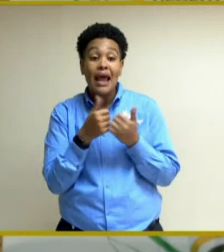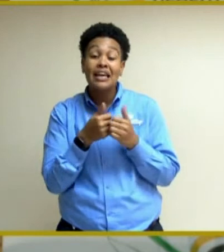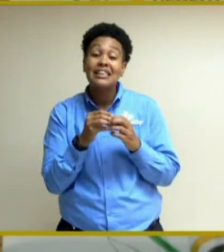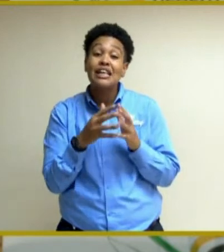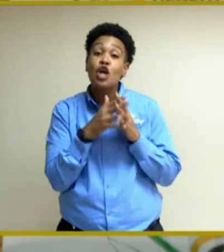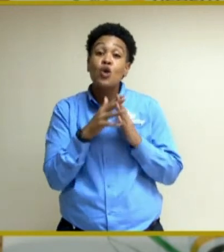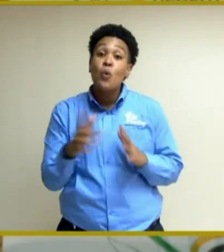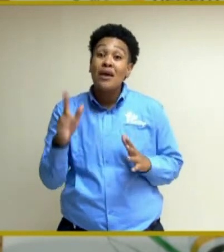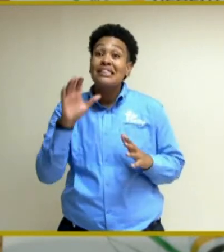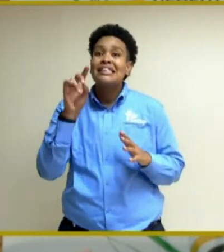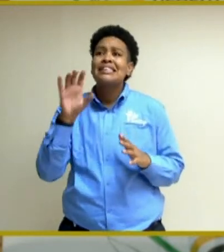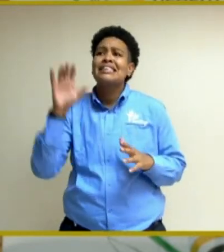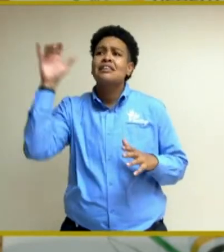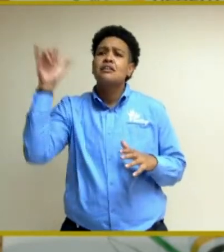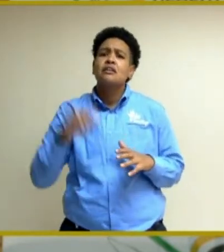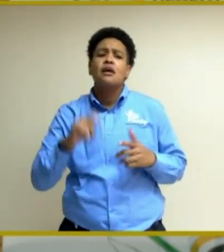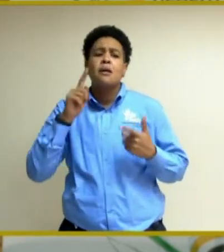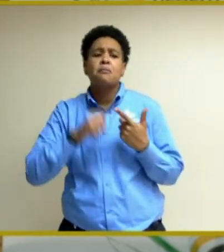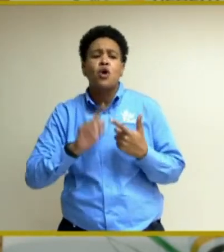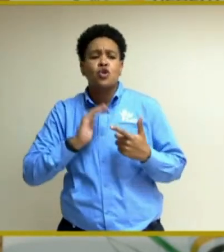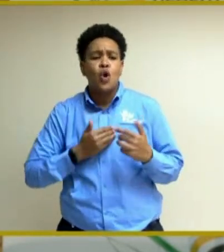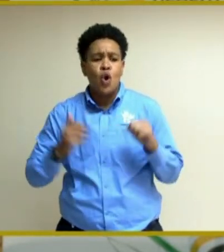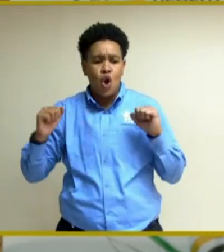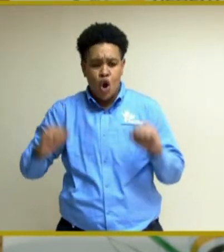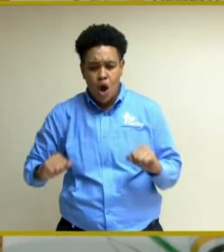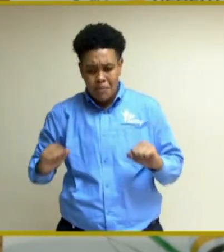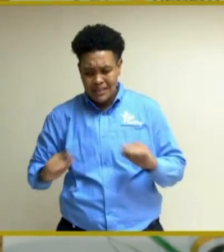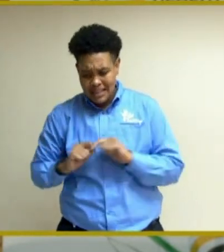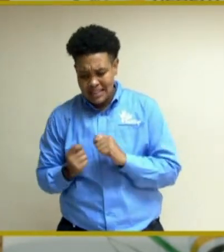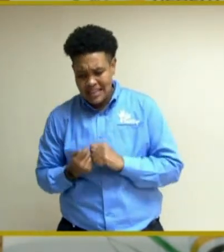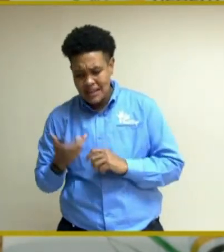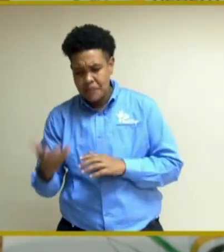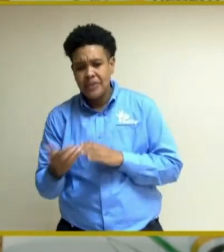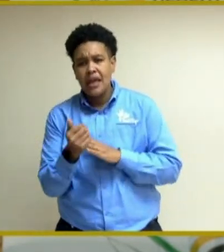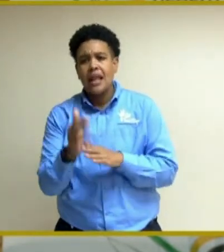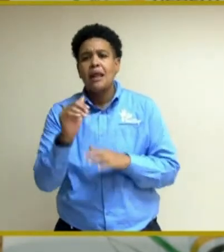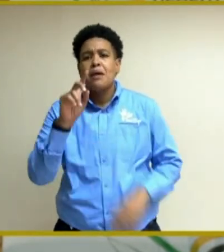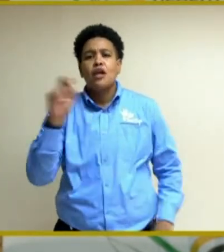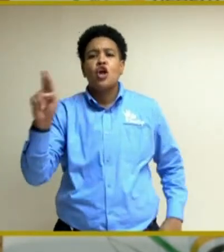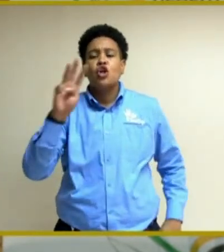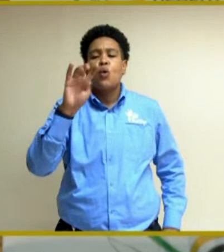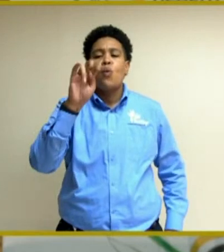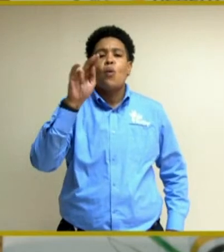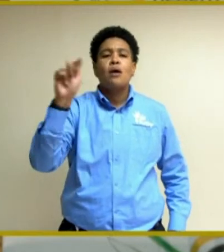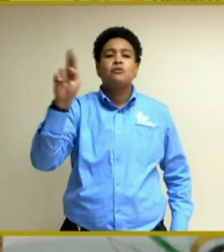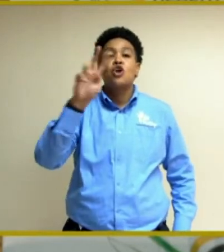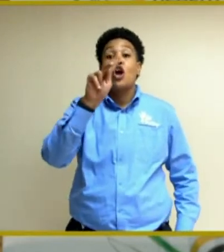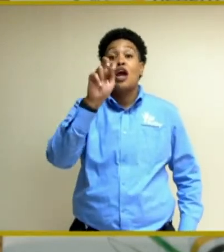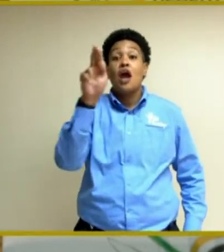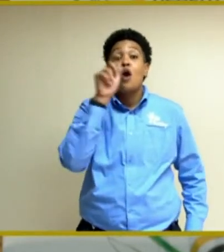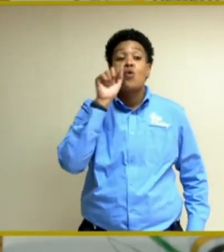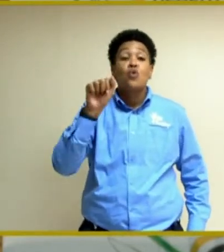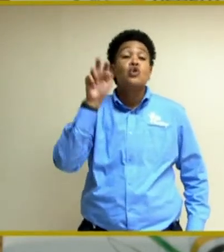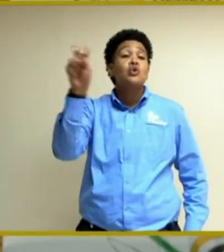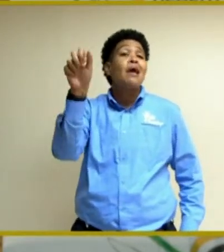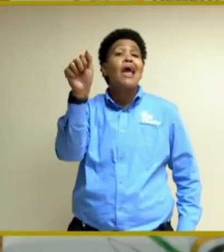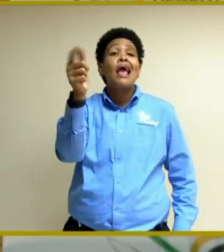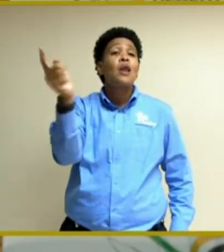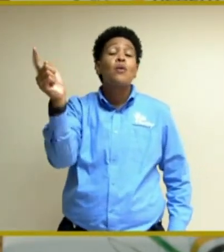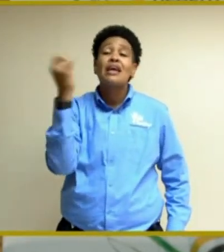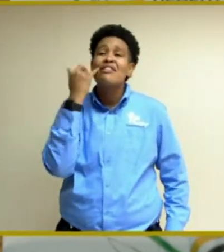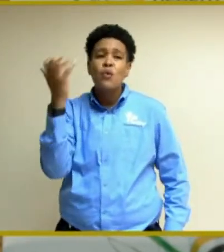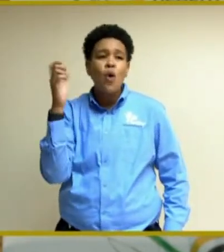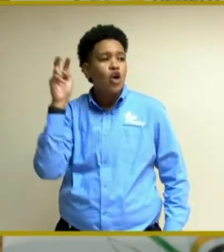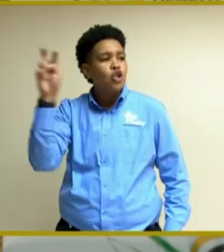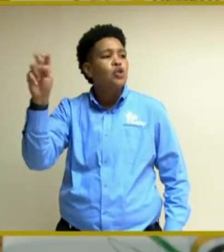US, and our very competent team here, led by Dr. Webster Carr, who could be at any of these places if she wanted to, but